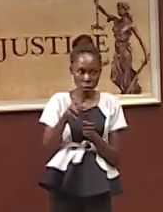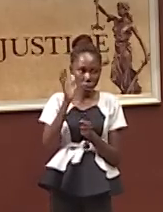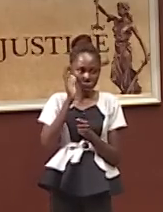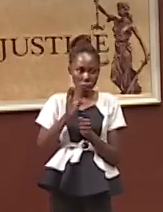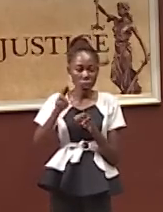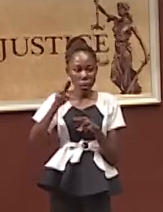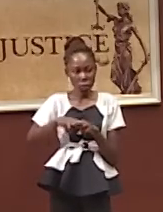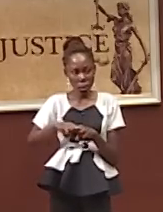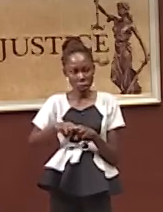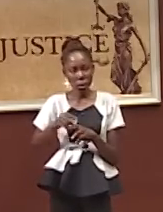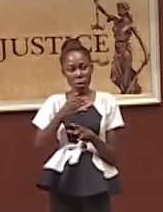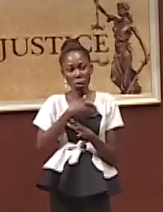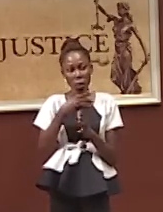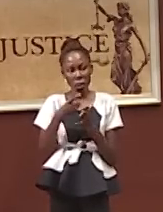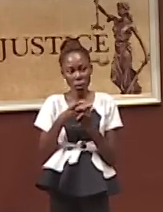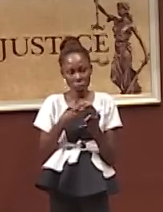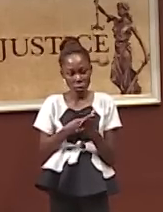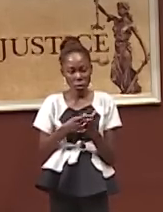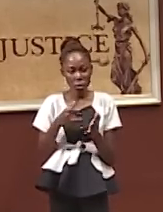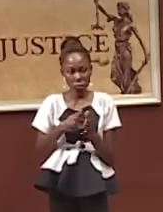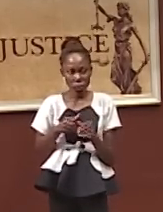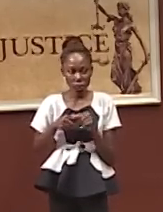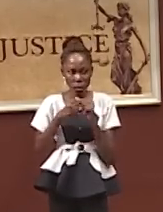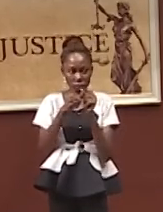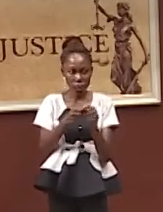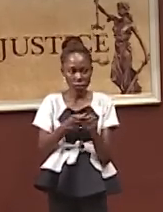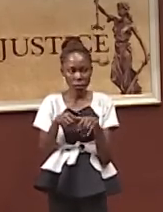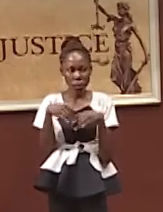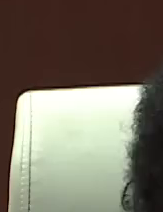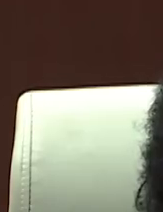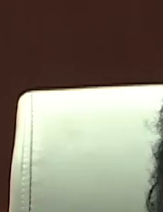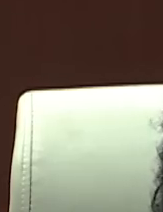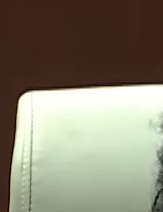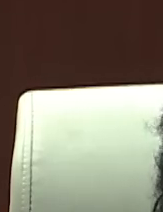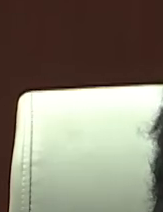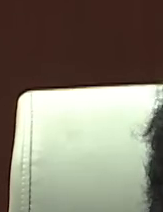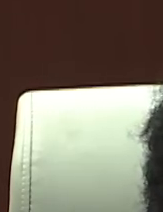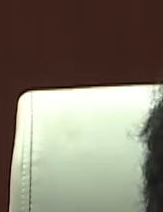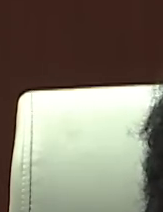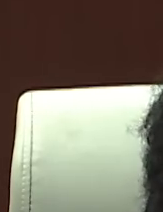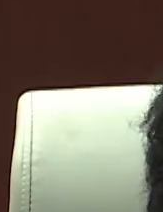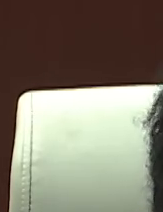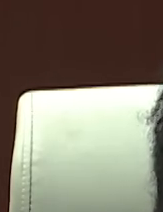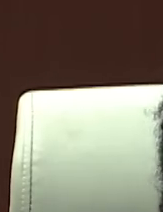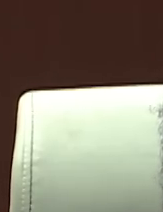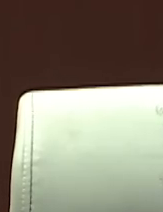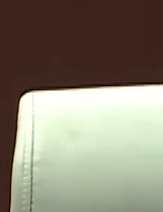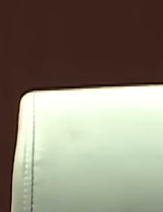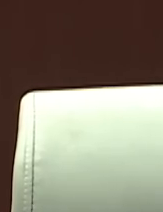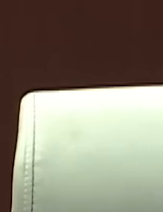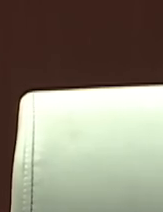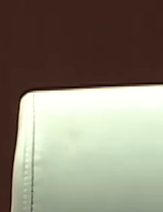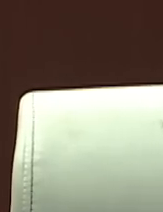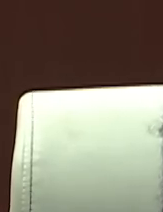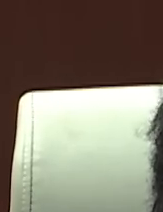Adewi Adebute, claims that he is not the head of the family and does not have the authority of other siblings to litigate on the estate.